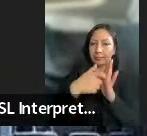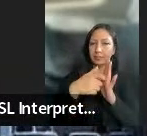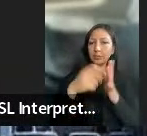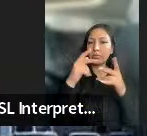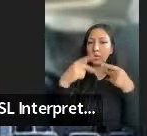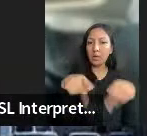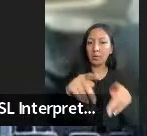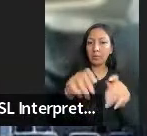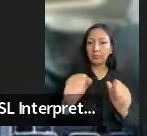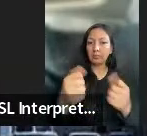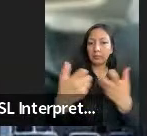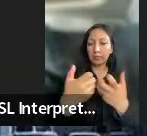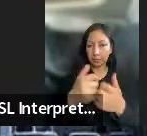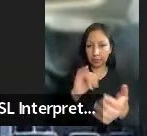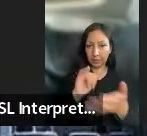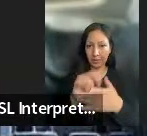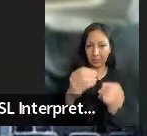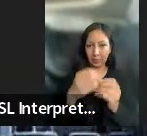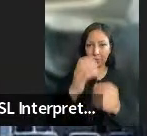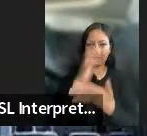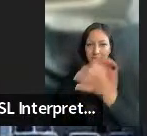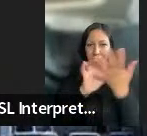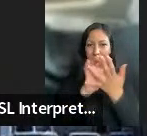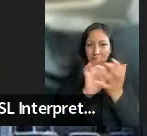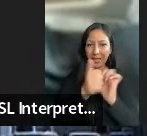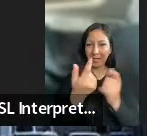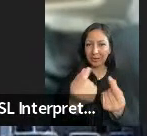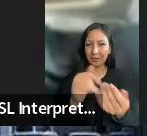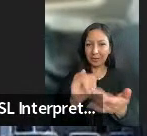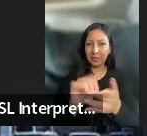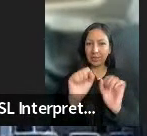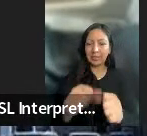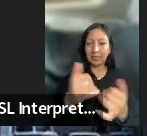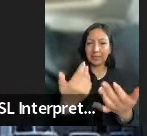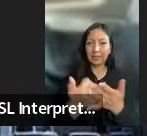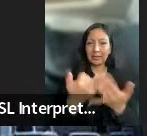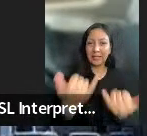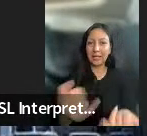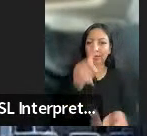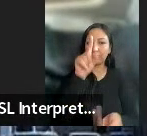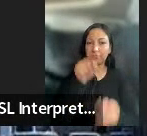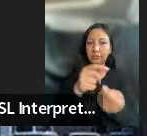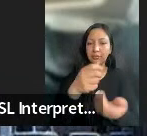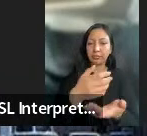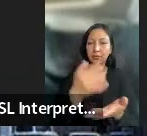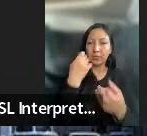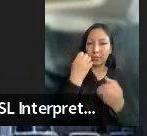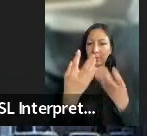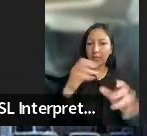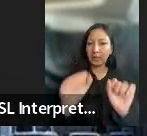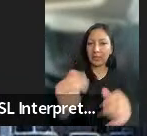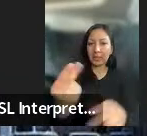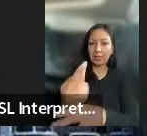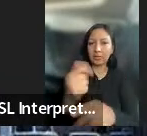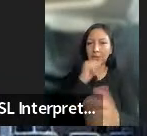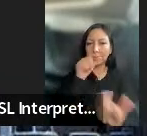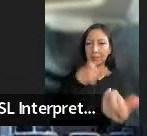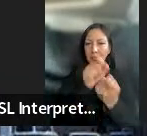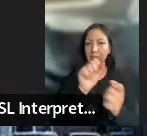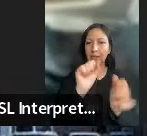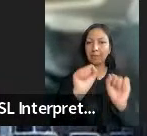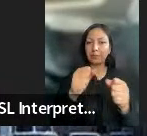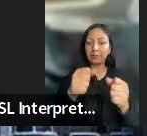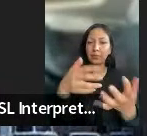outreach to date is that the ambiguity about how to do this has disincentivized many from using or specifying permeable